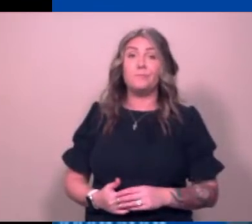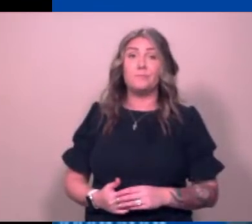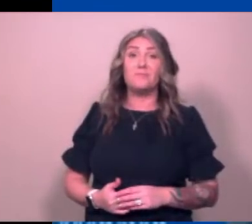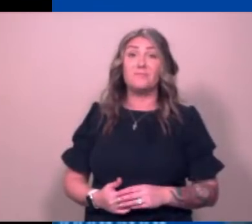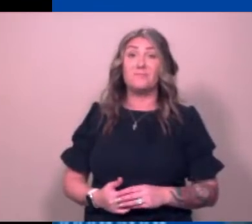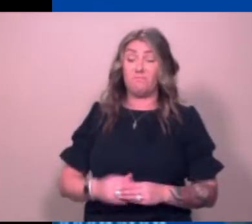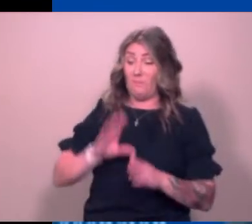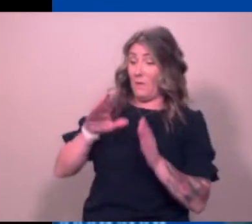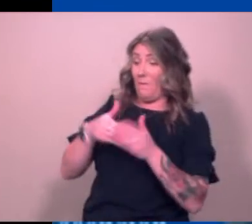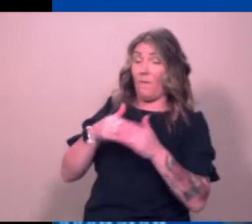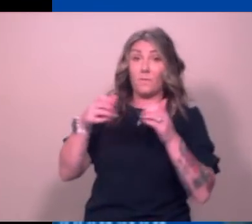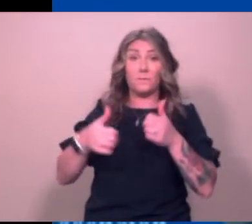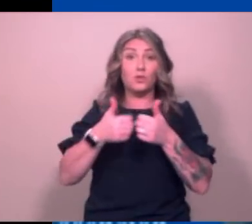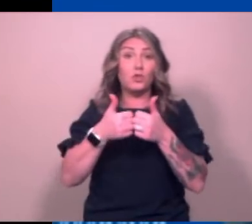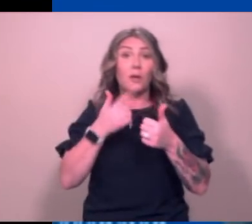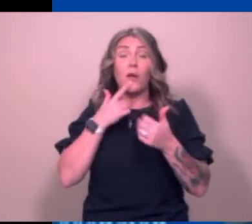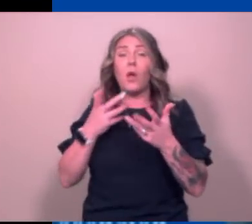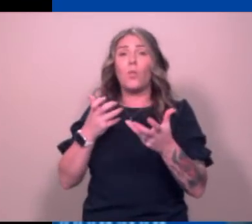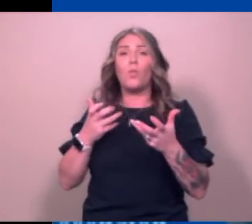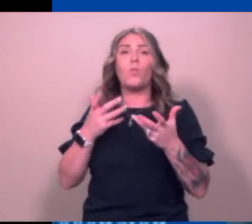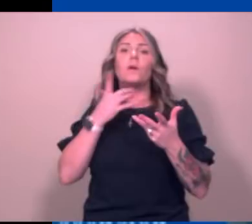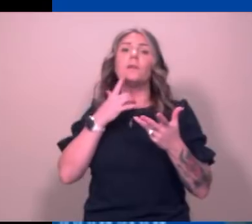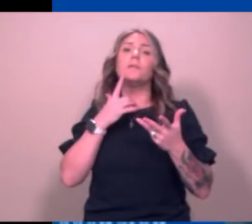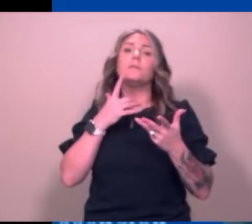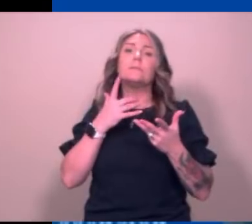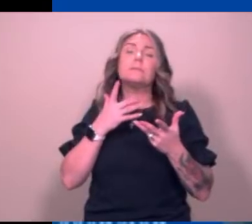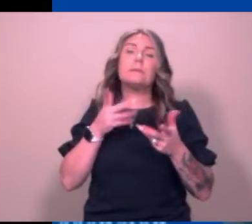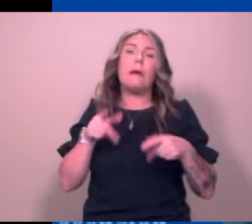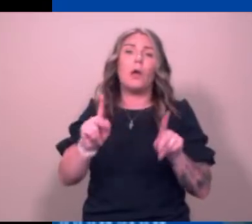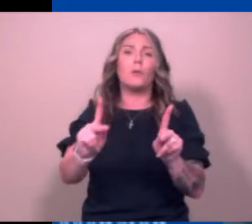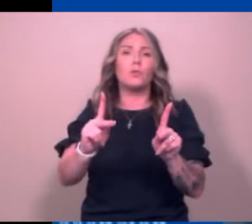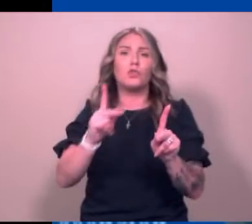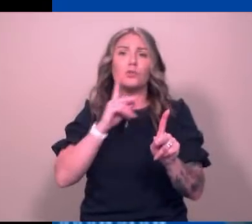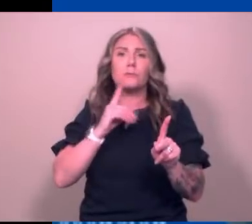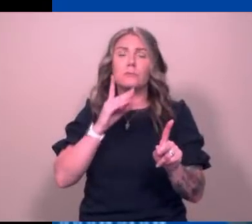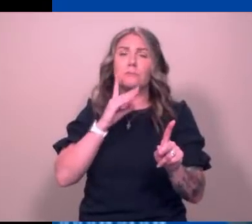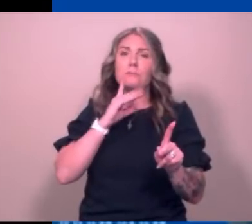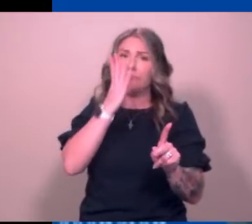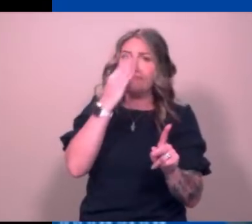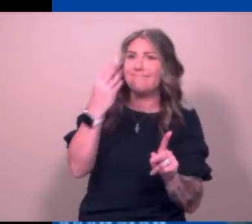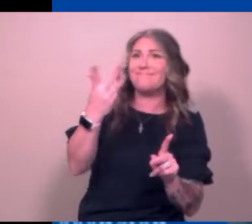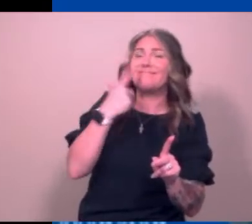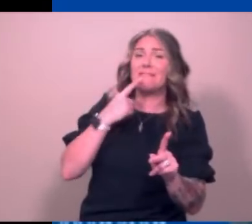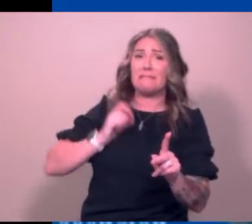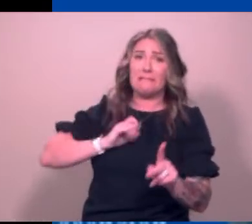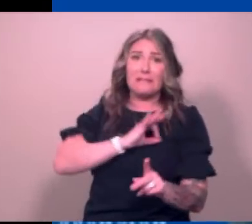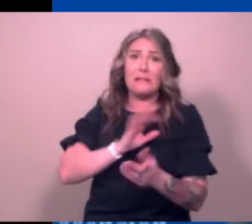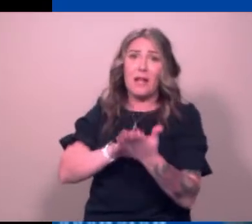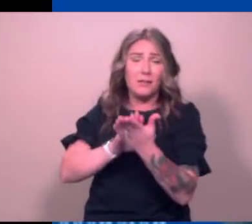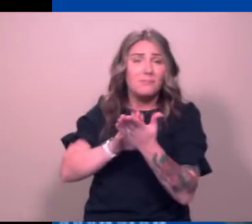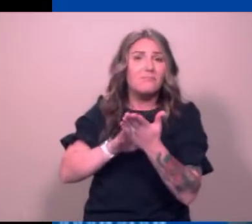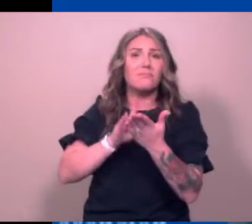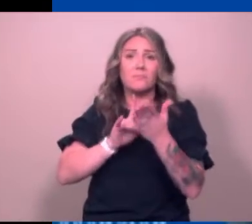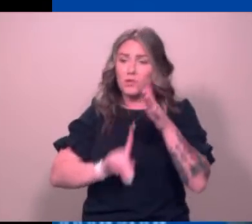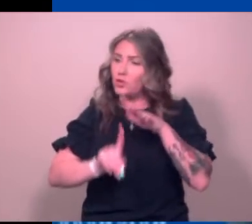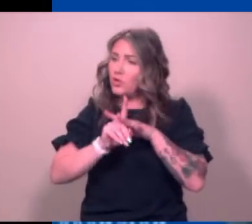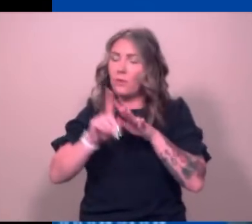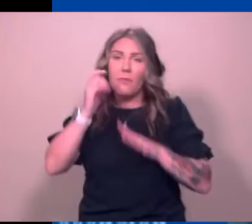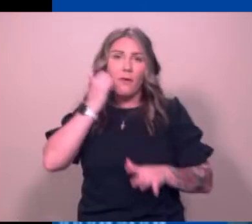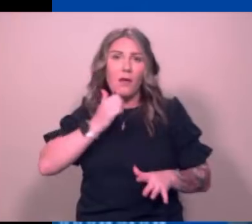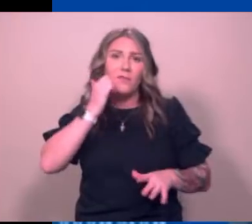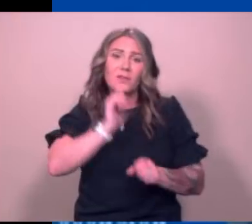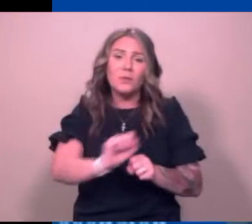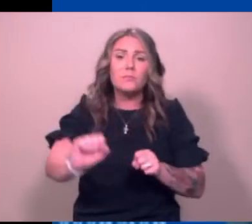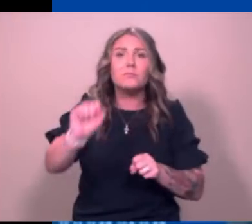Despite all of our challenges, I did want to take the opportunity to shout out to our staff who continues to show up every day and do